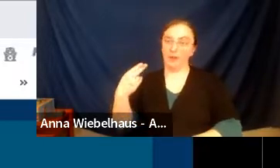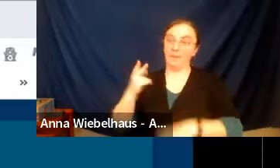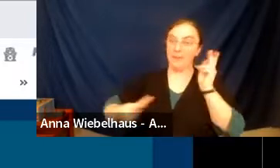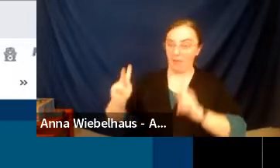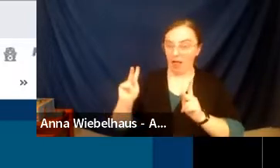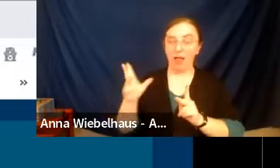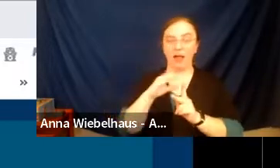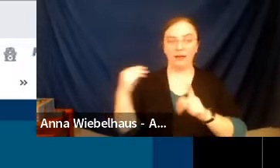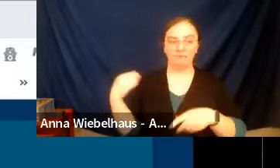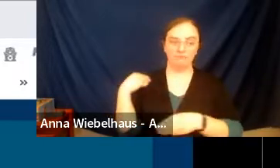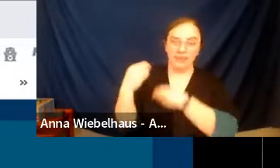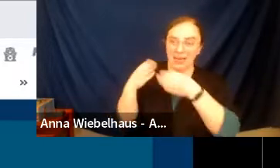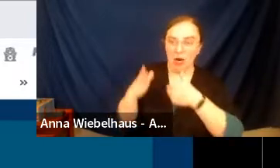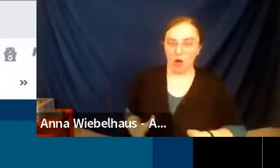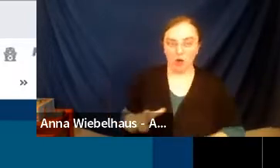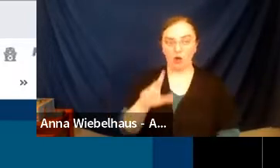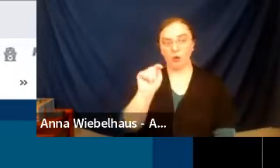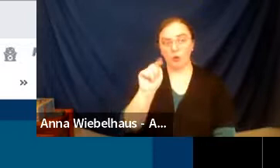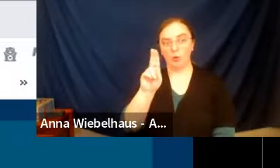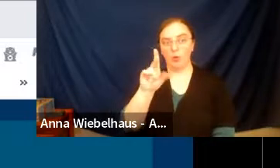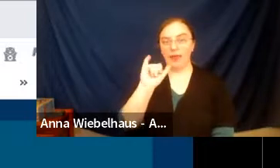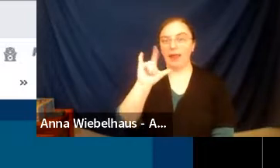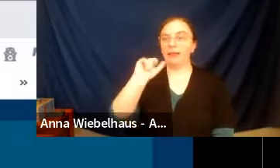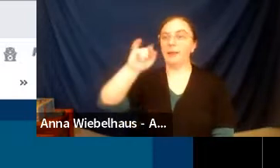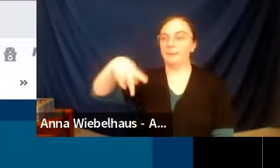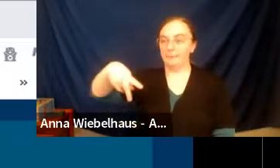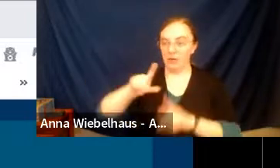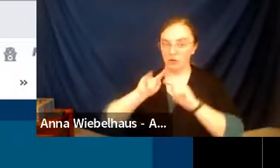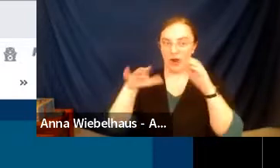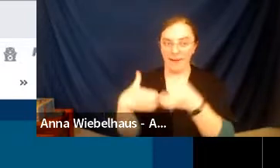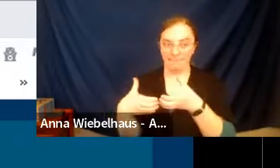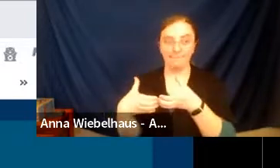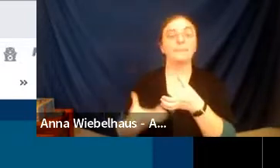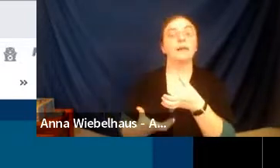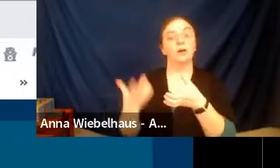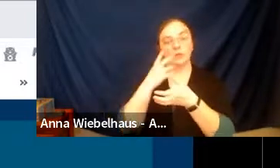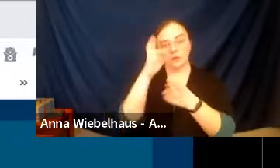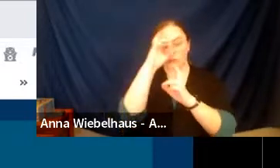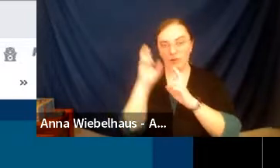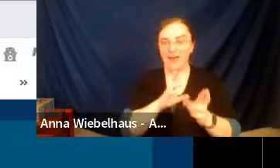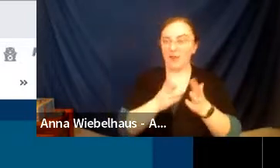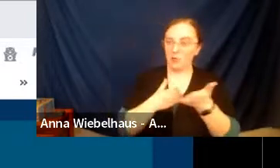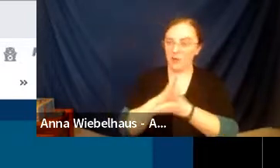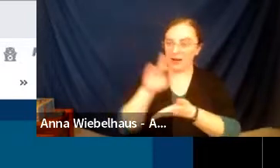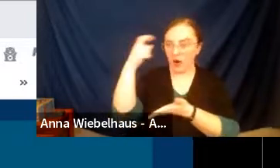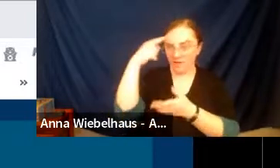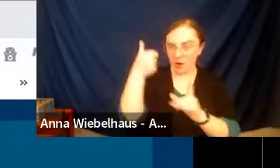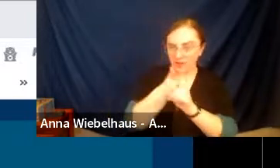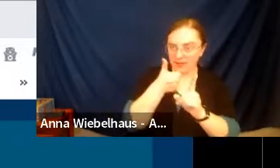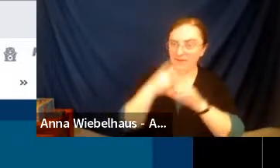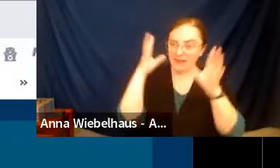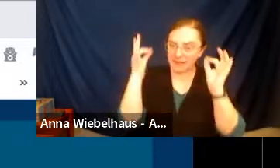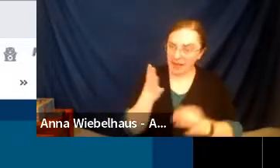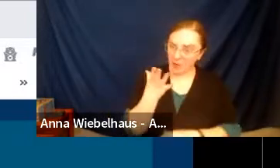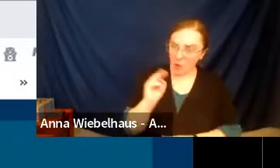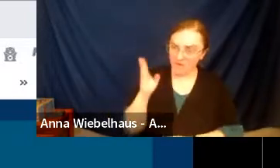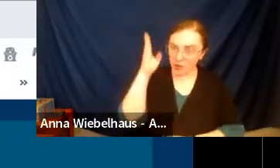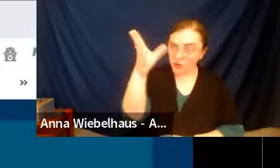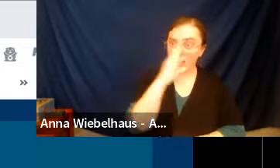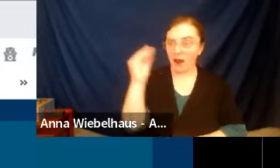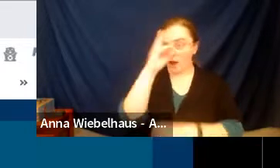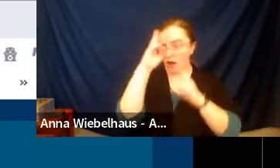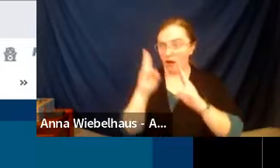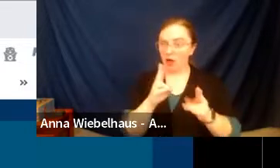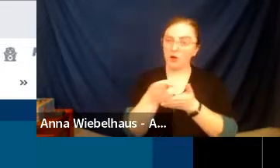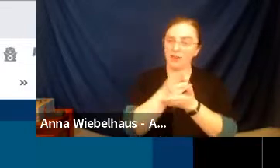have taken care of, hunted, fished, and gathered on these lands. We respect their sovereignty, their right to self-determination, and we honor their